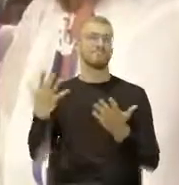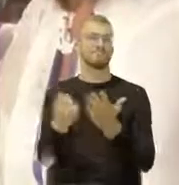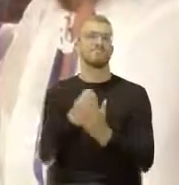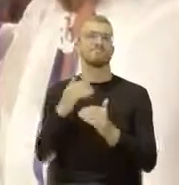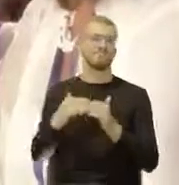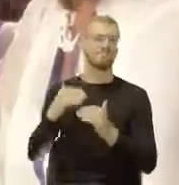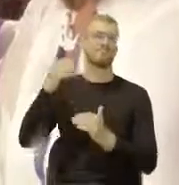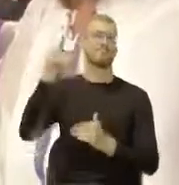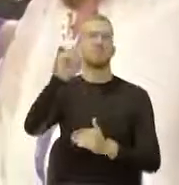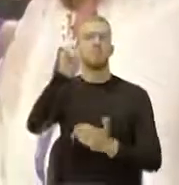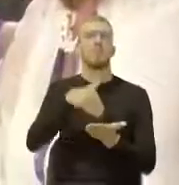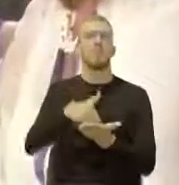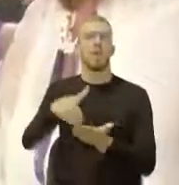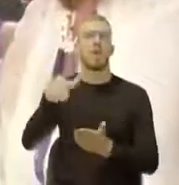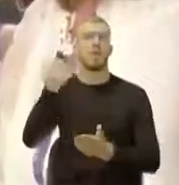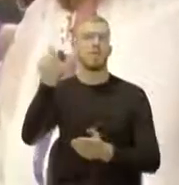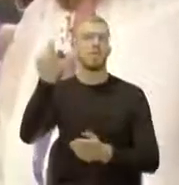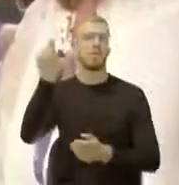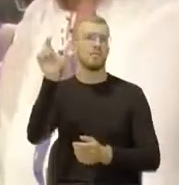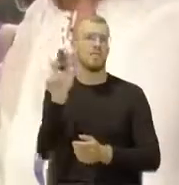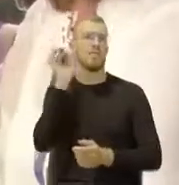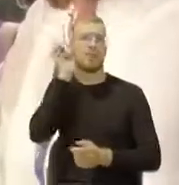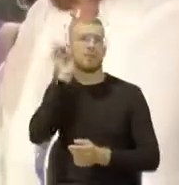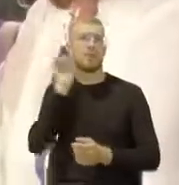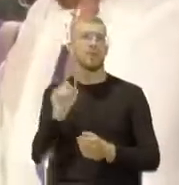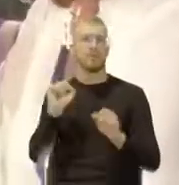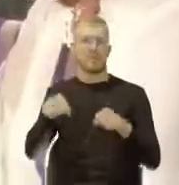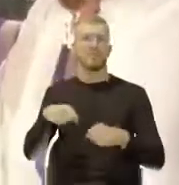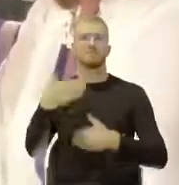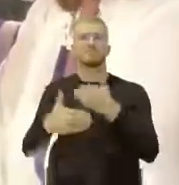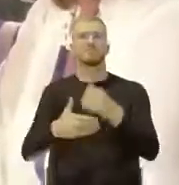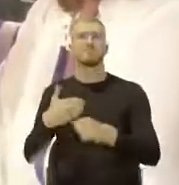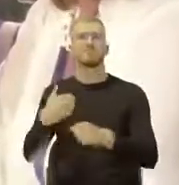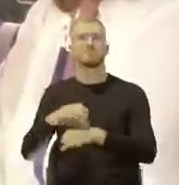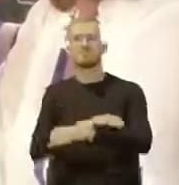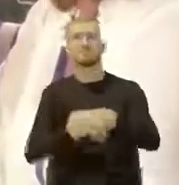political representation. That's going to democratize Bogota.